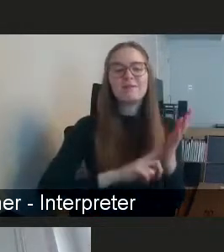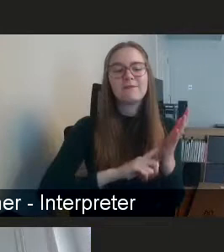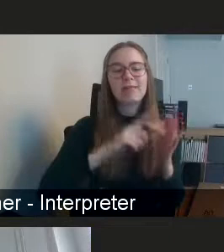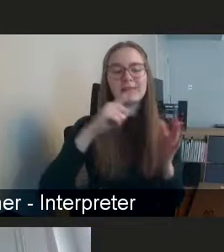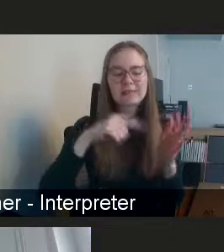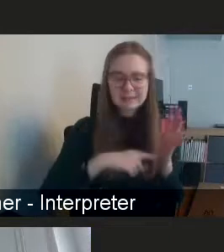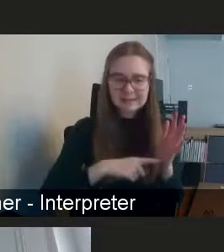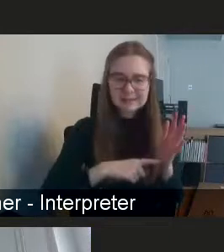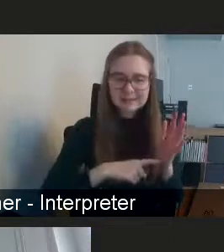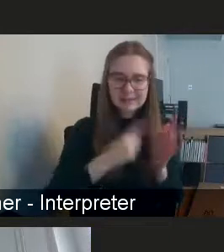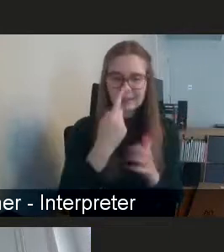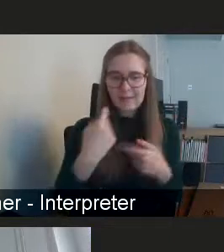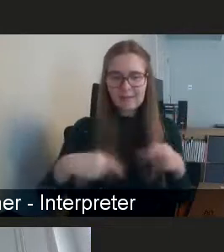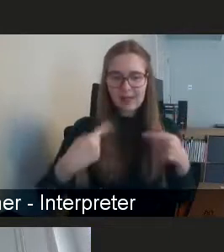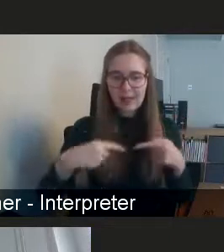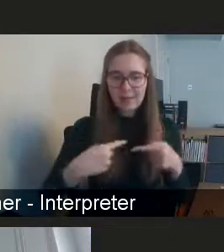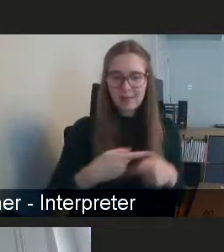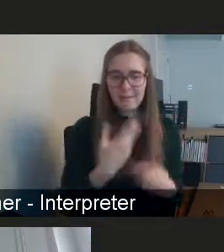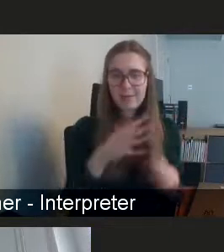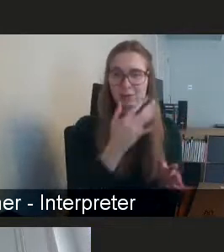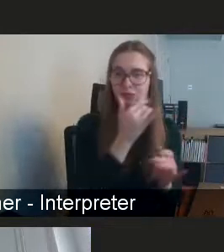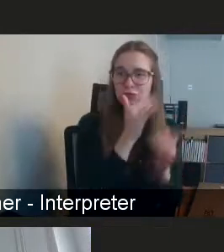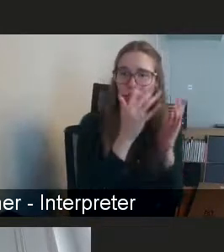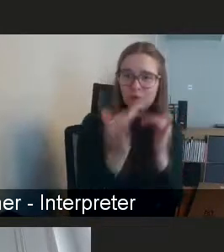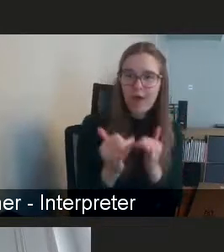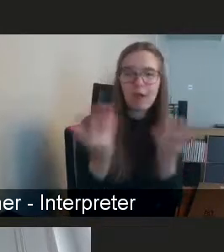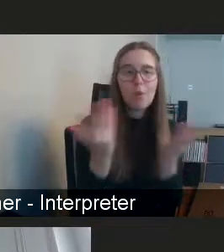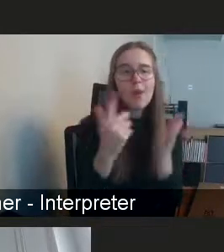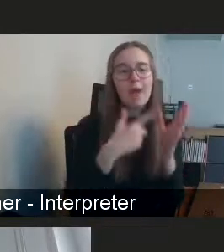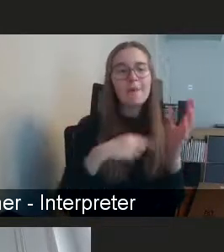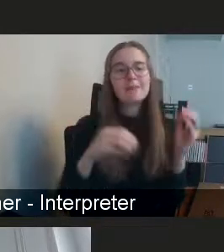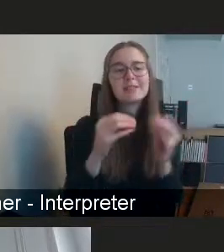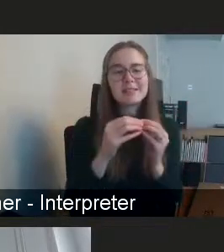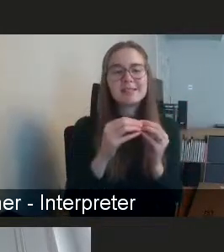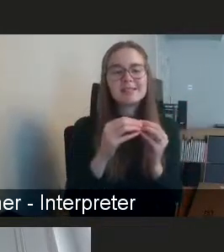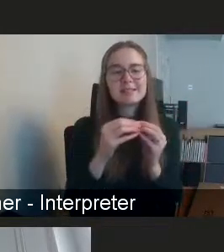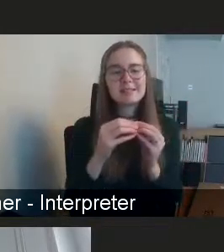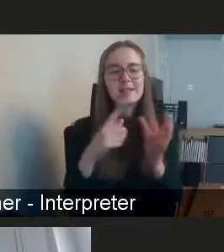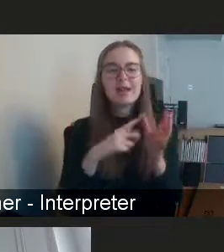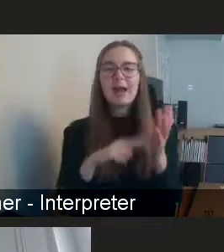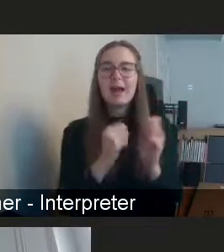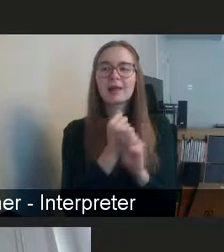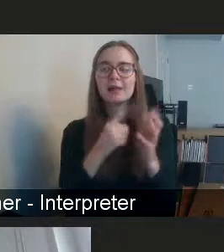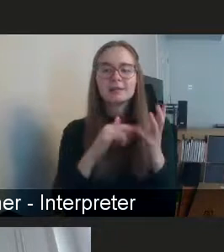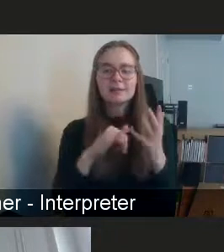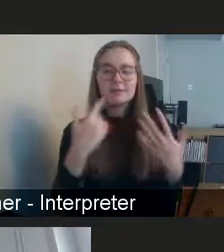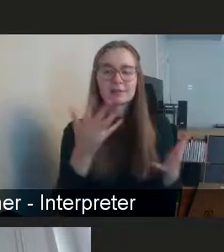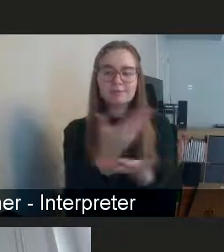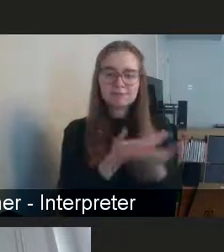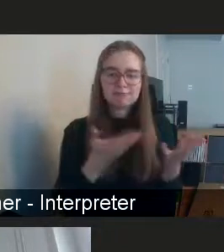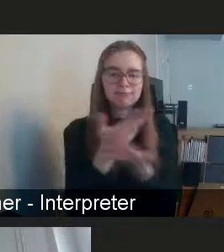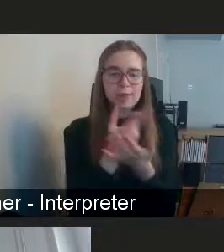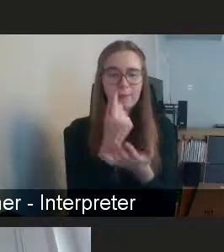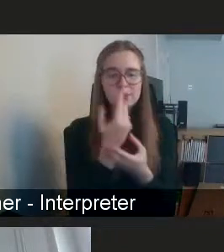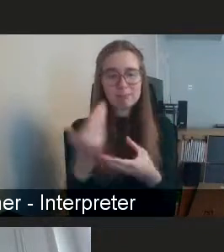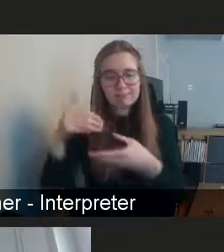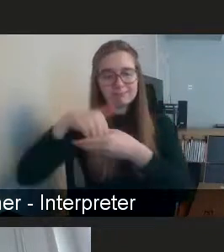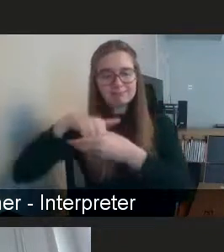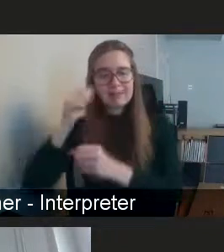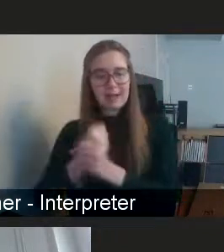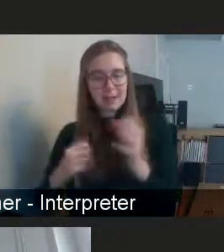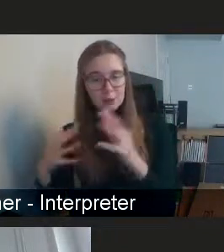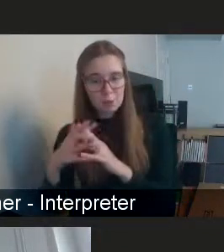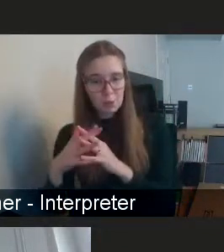that's available. It was run as a trial in Aberdeen. And Angus was talking about having that possibly for Glasgow.